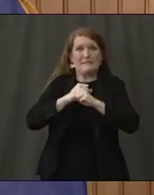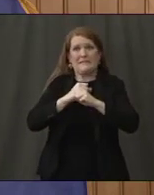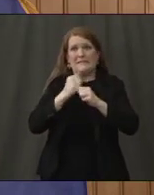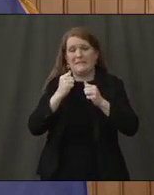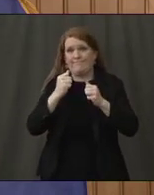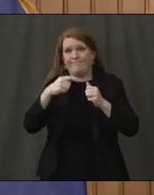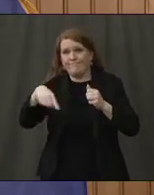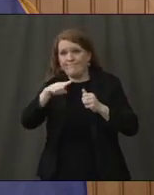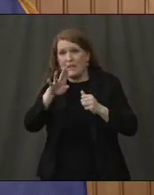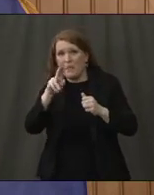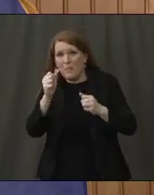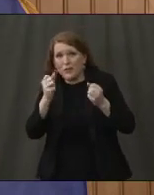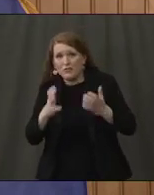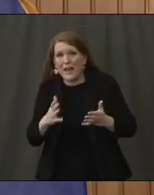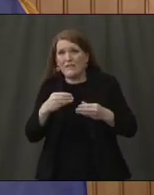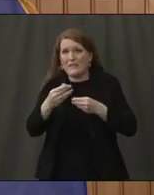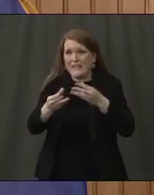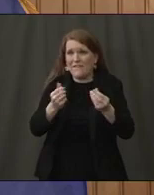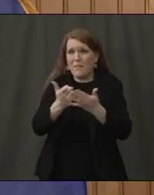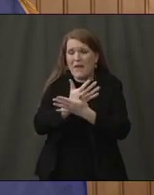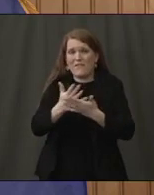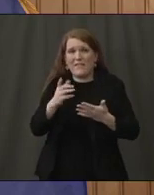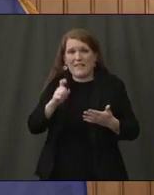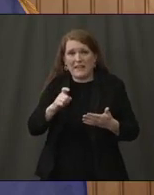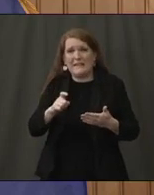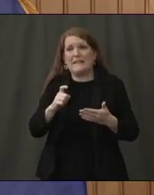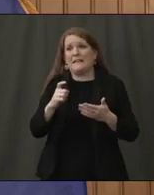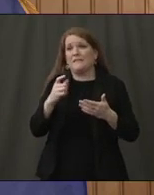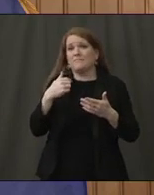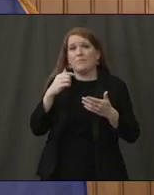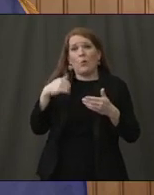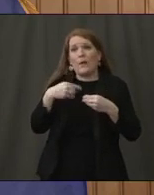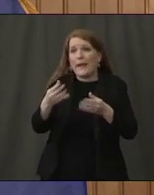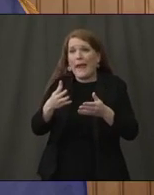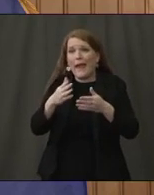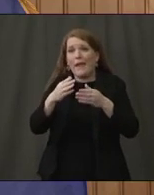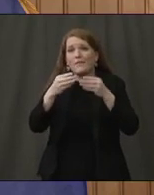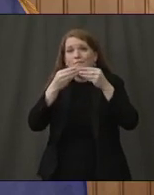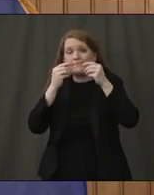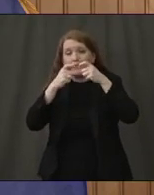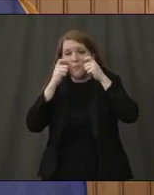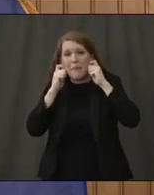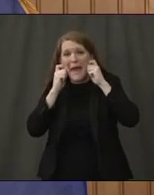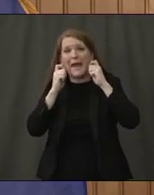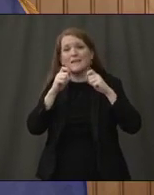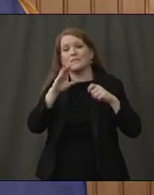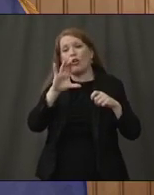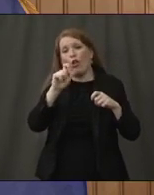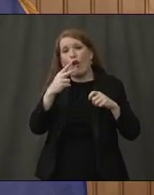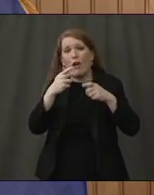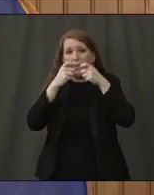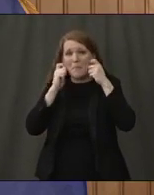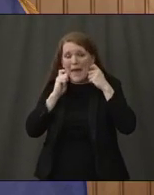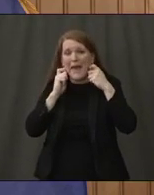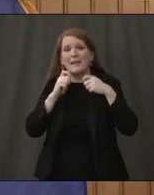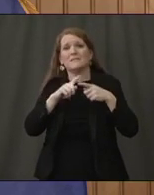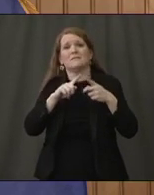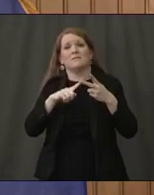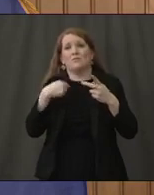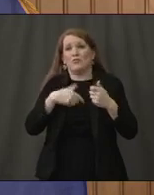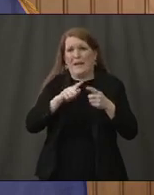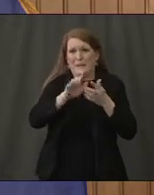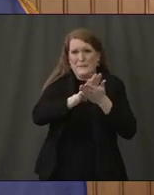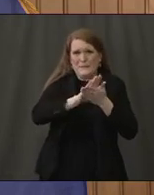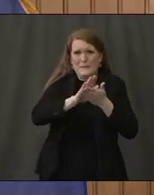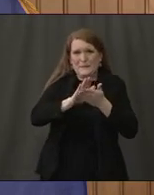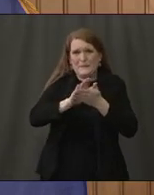to wash that down and clean it in antiseptic on a hourly basis. We need them to keep doing their jobs. We need them to